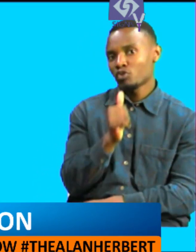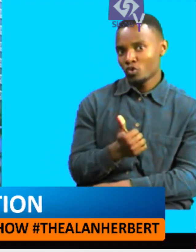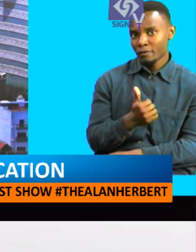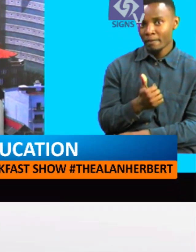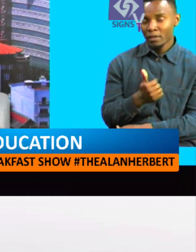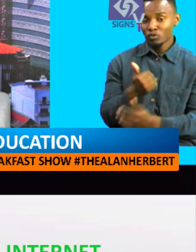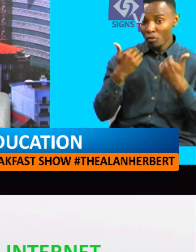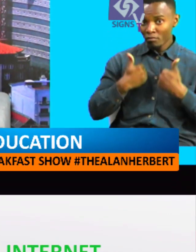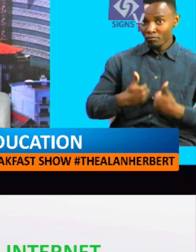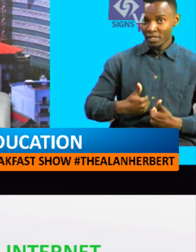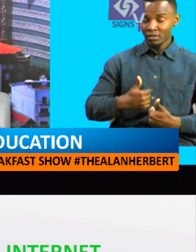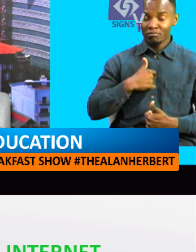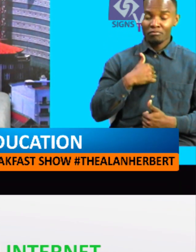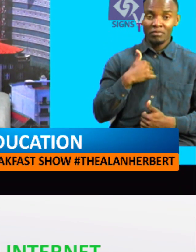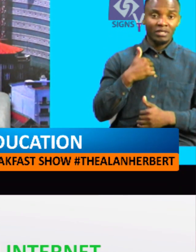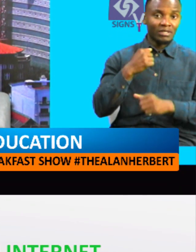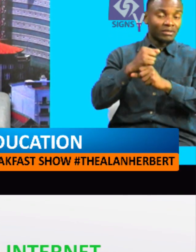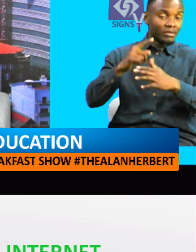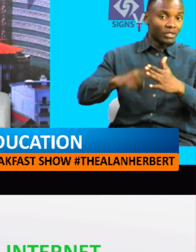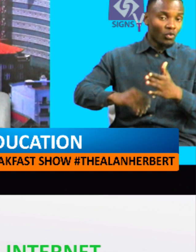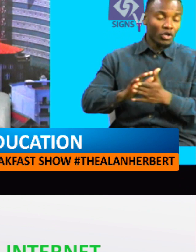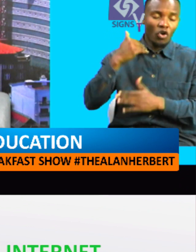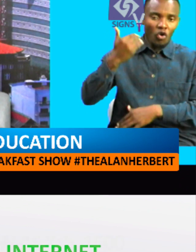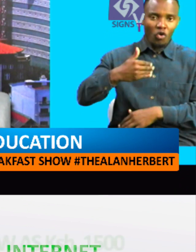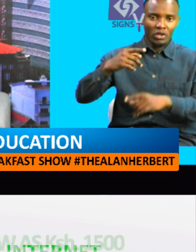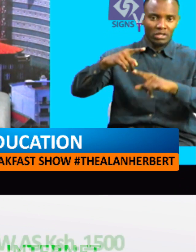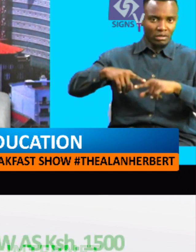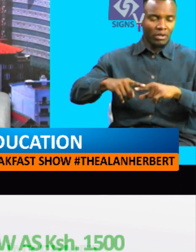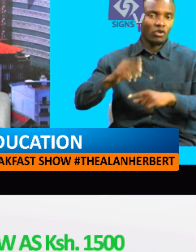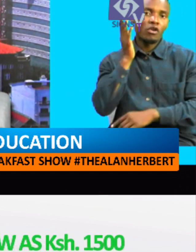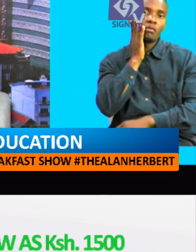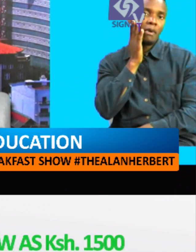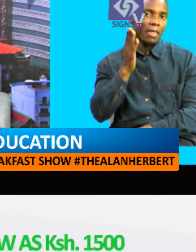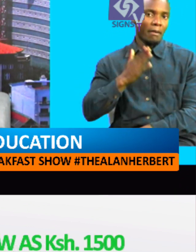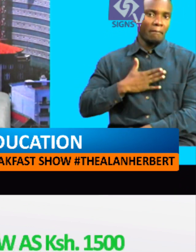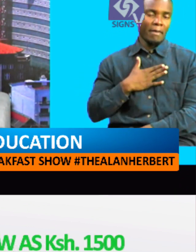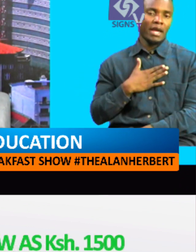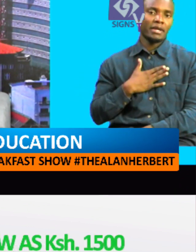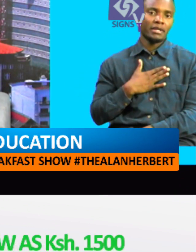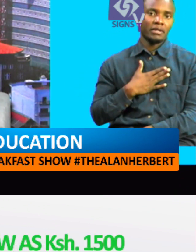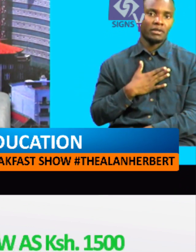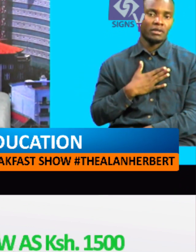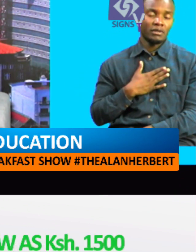me, I used to fall back on the shoulder of my mother. Yes. Which was very